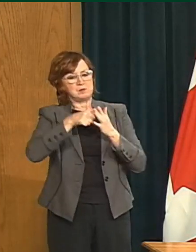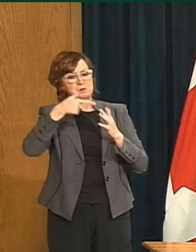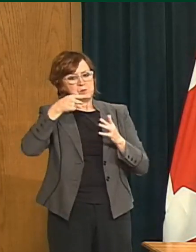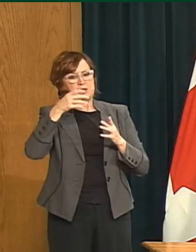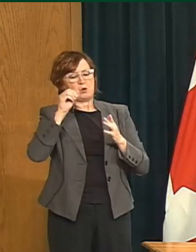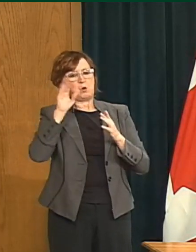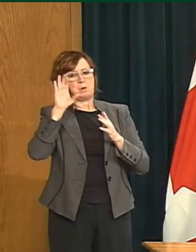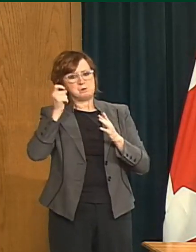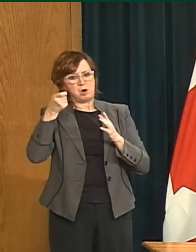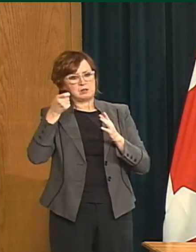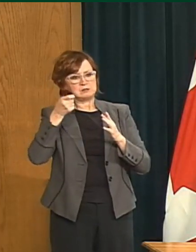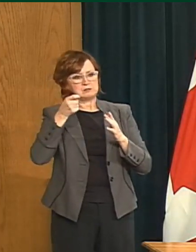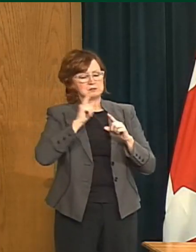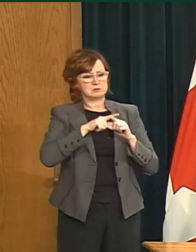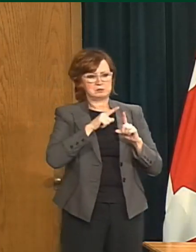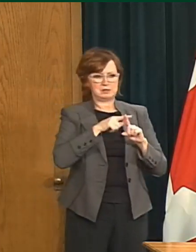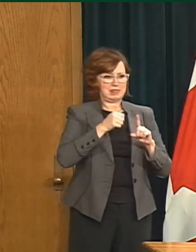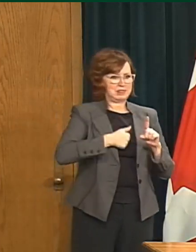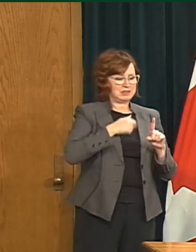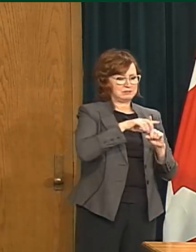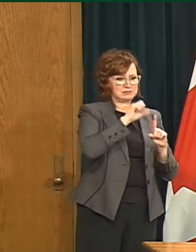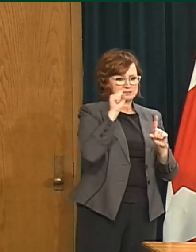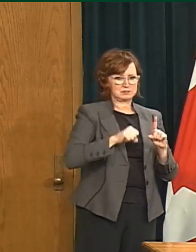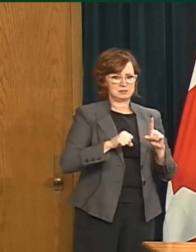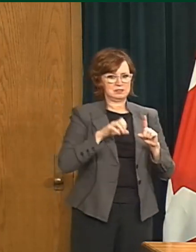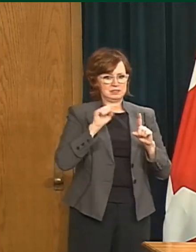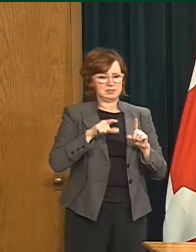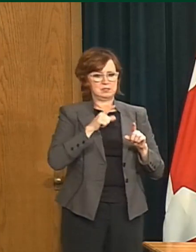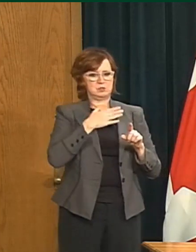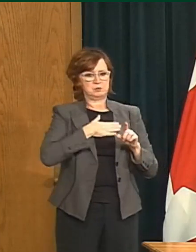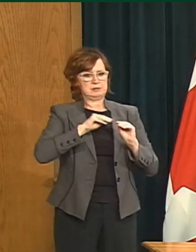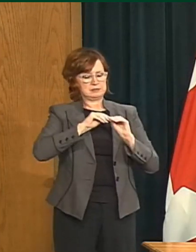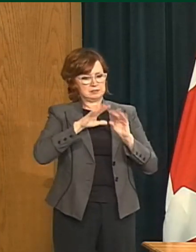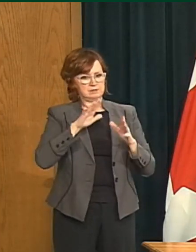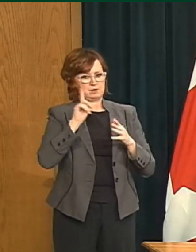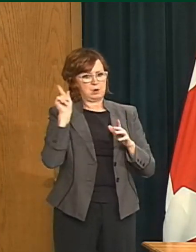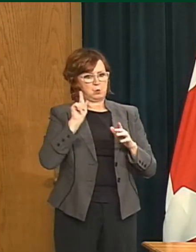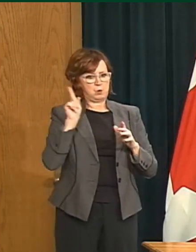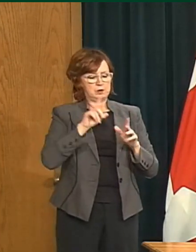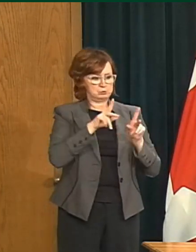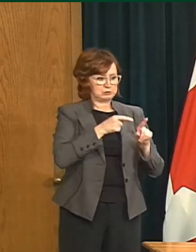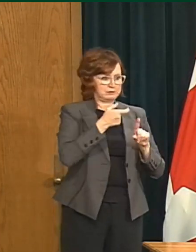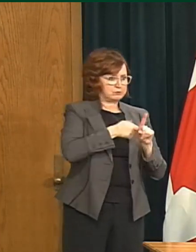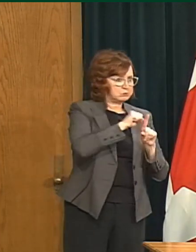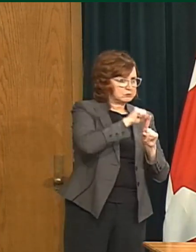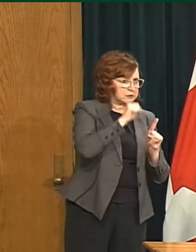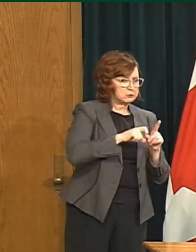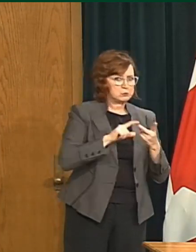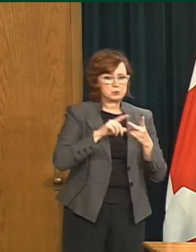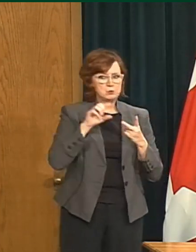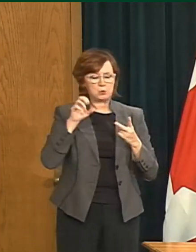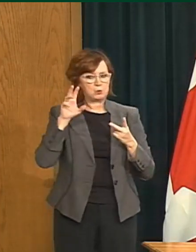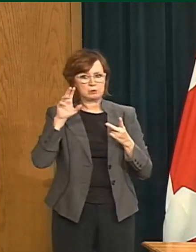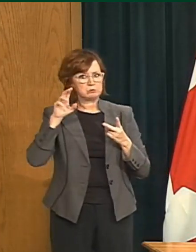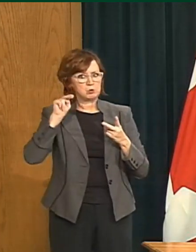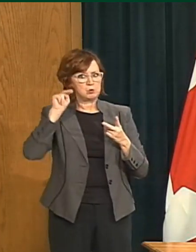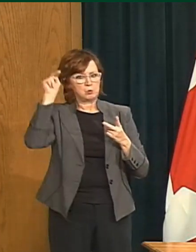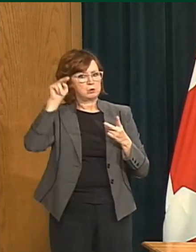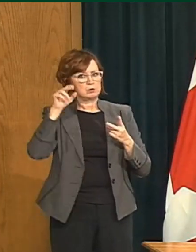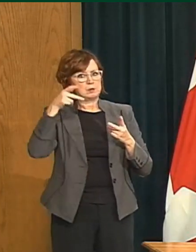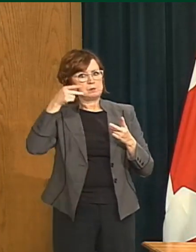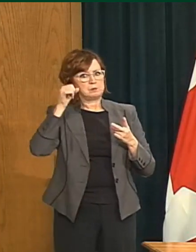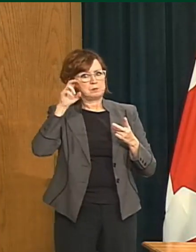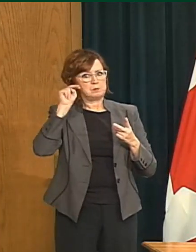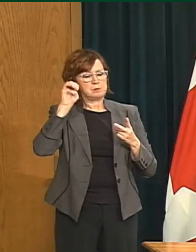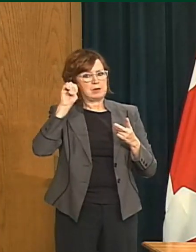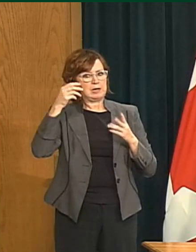actual COVID case, and how do you guys determine the residency of a COVID case? So I'm not familiar with the specific letter,